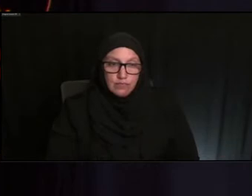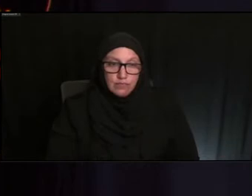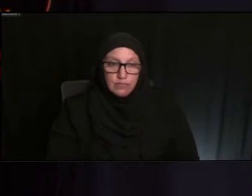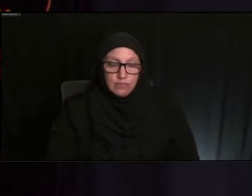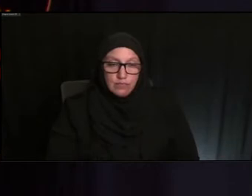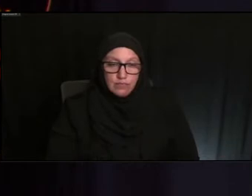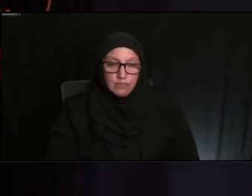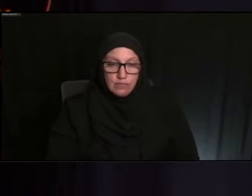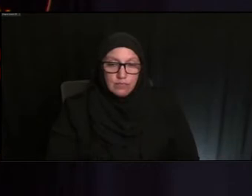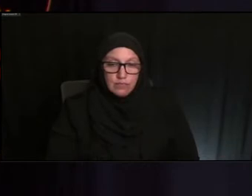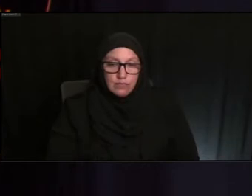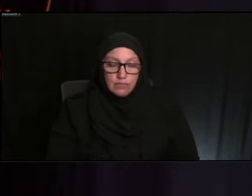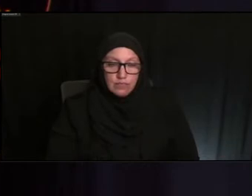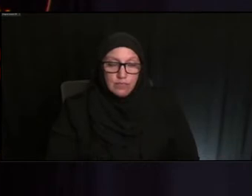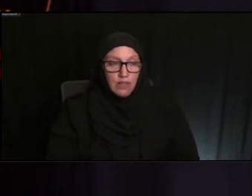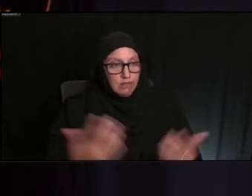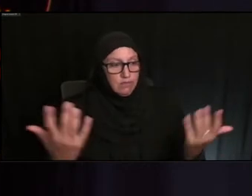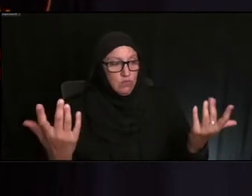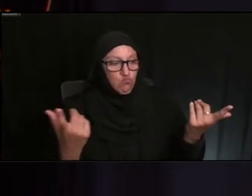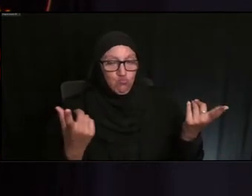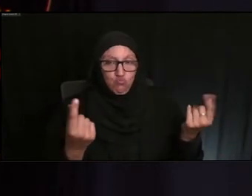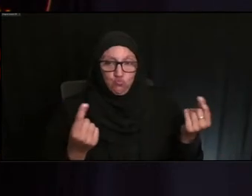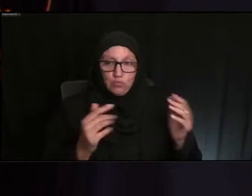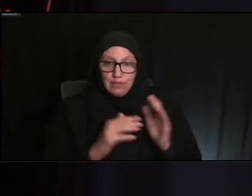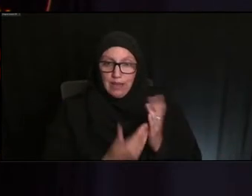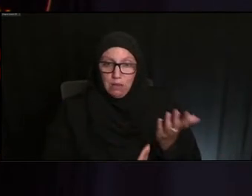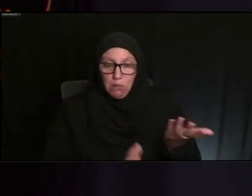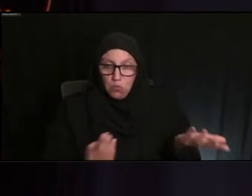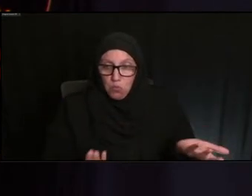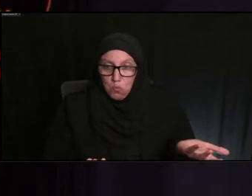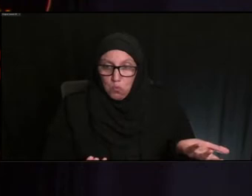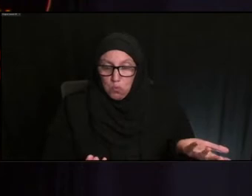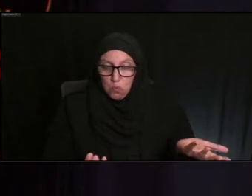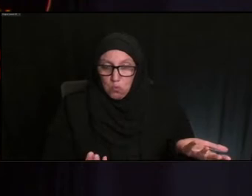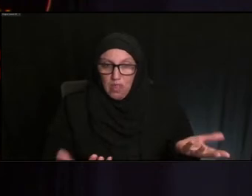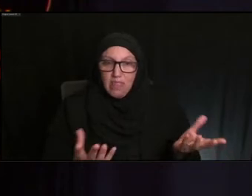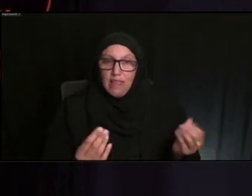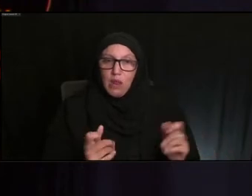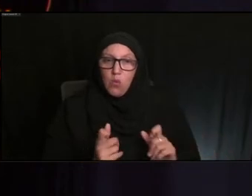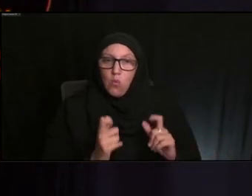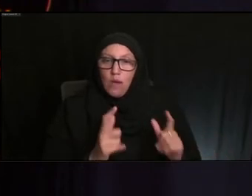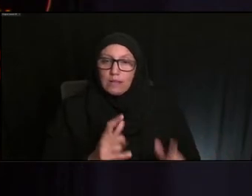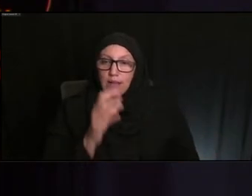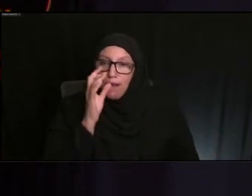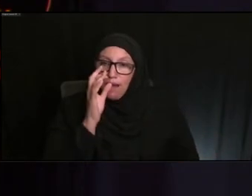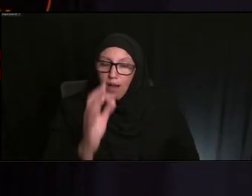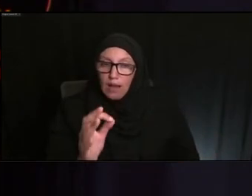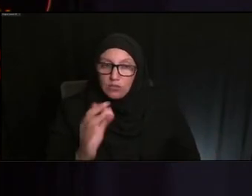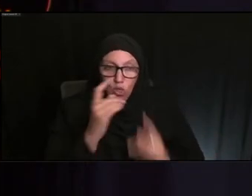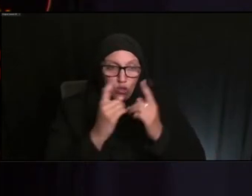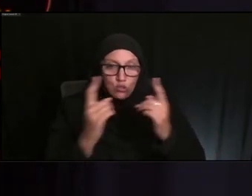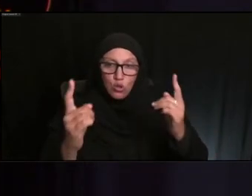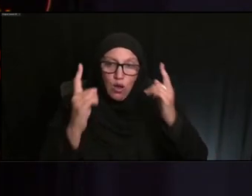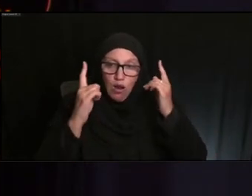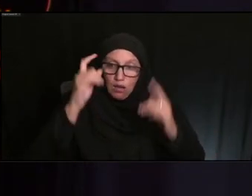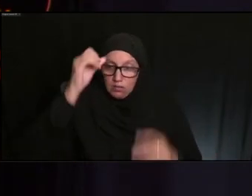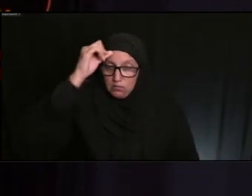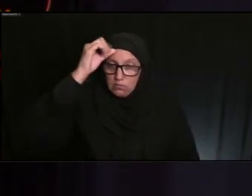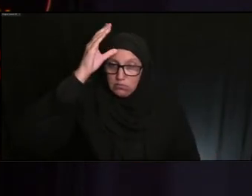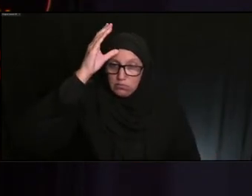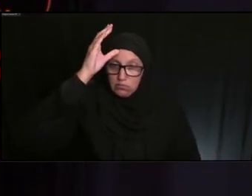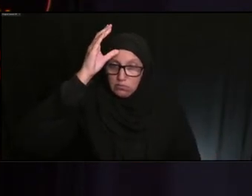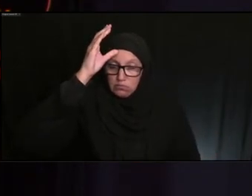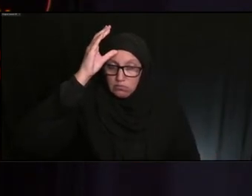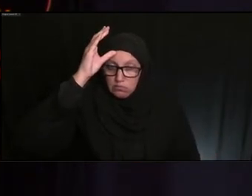And then he didn't know what to do. So he went and asked the scholar of the region. He